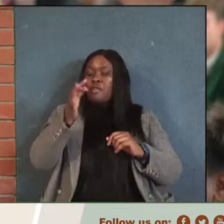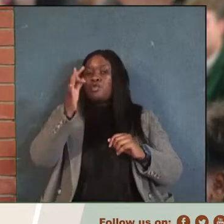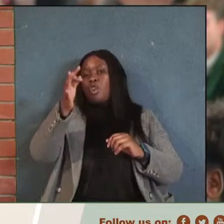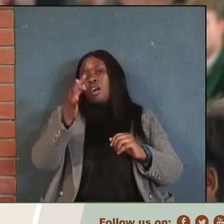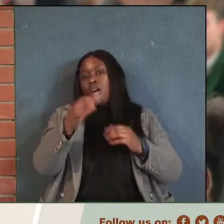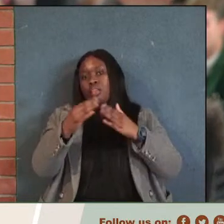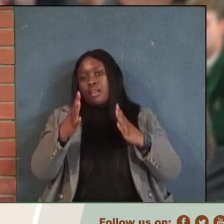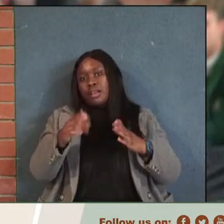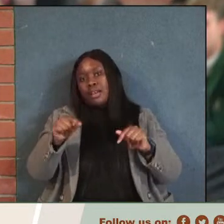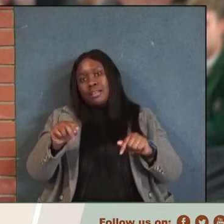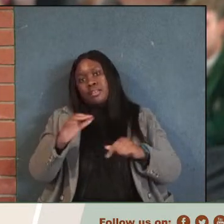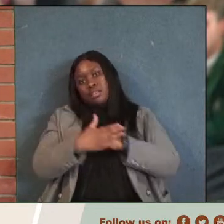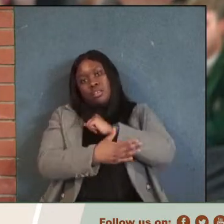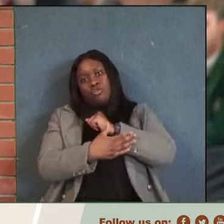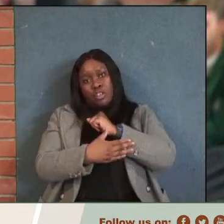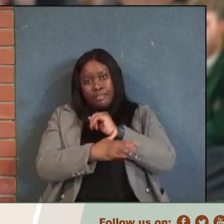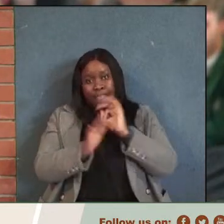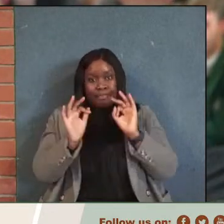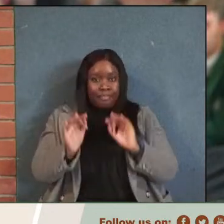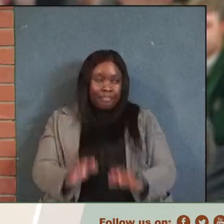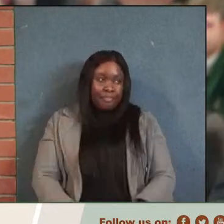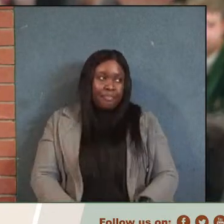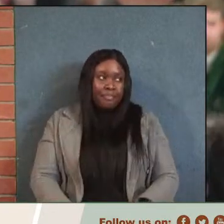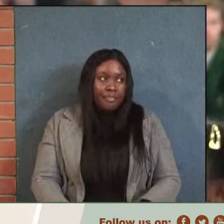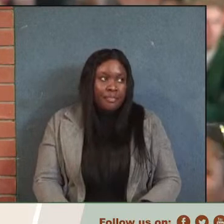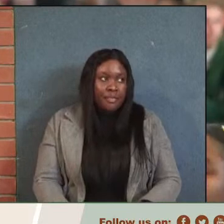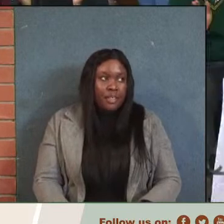as our view is their vision. Thank you.